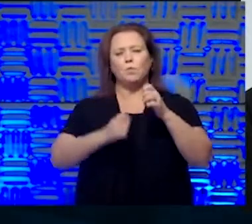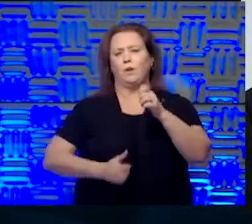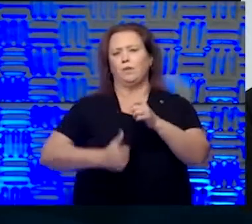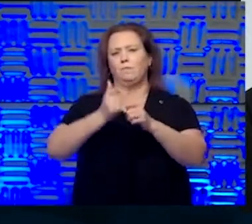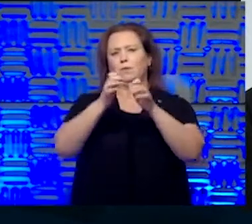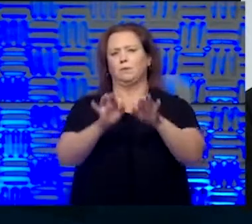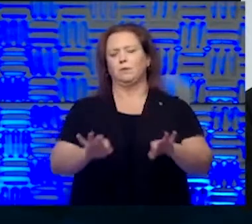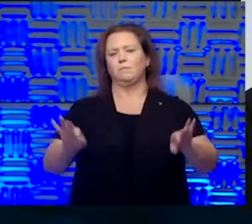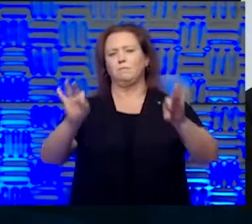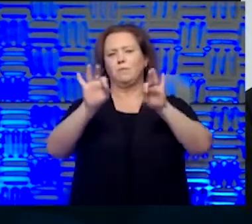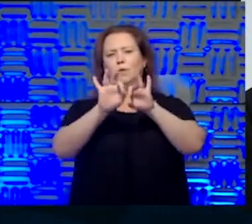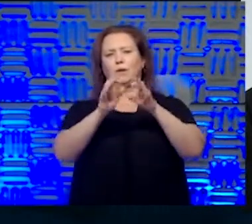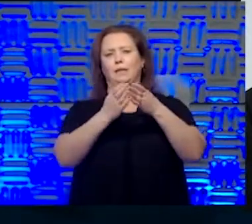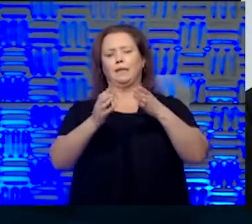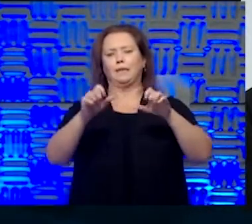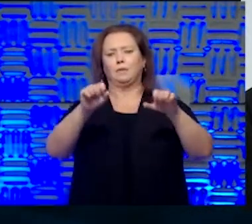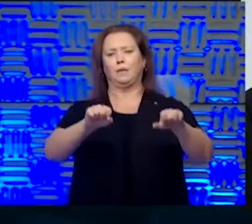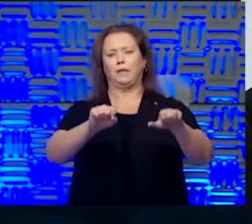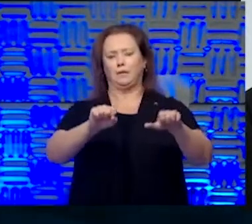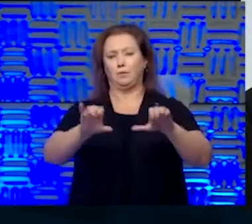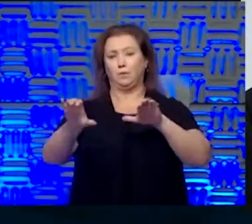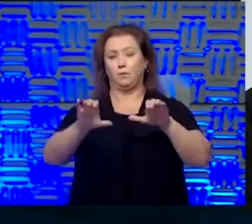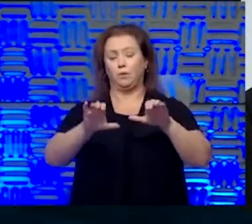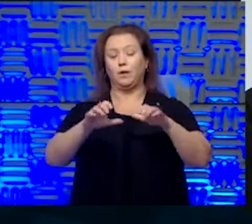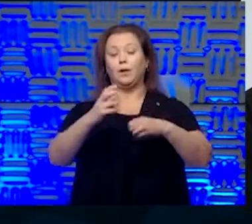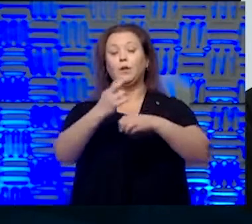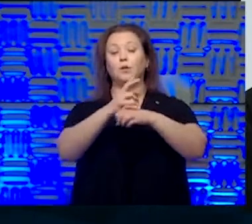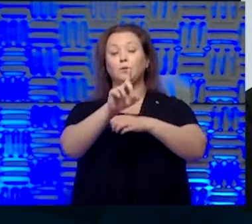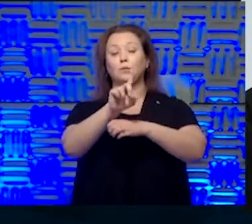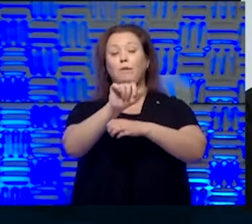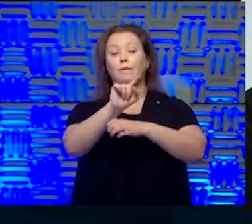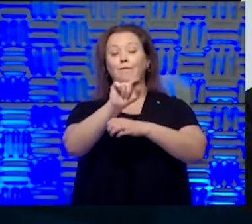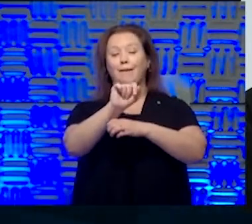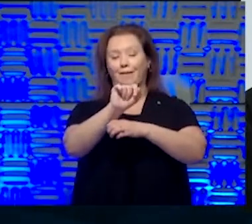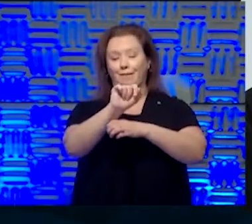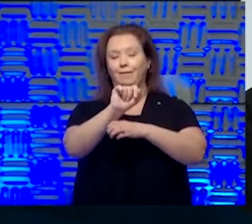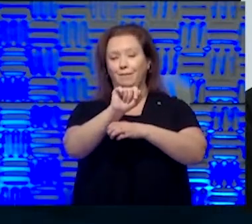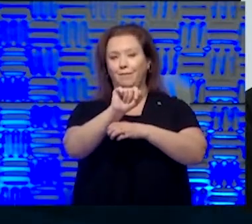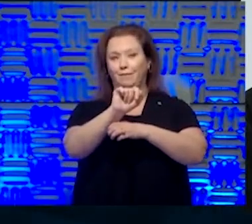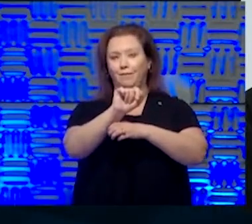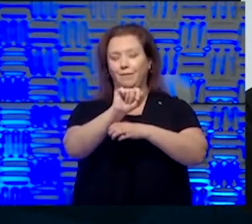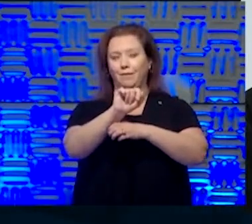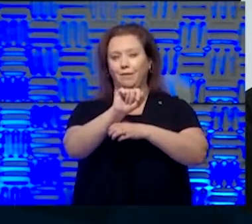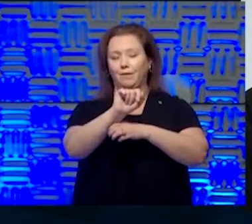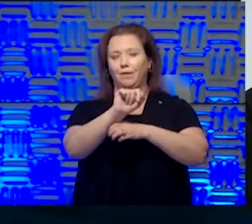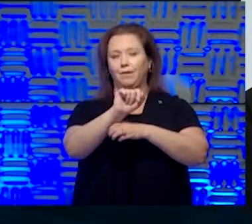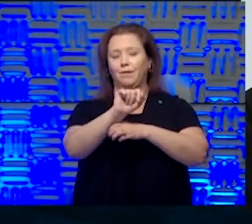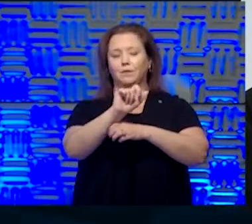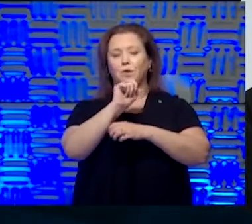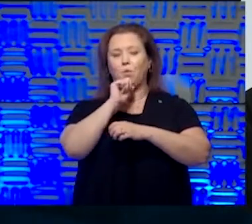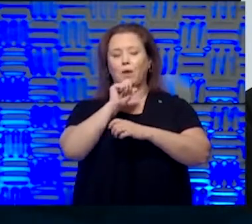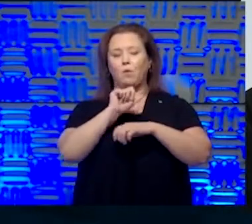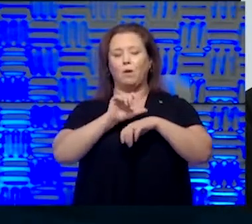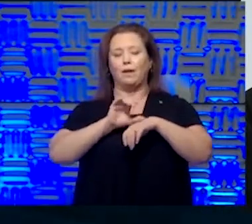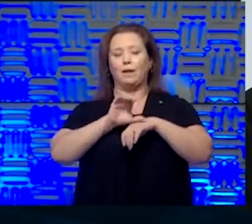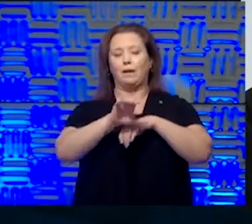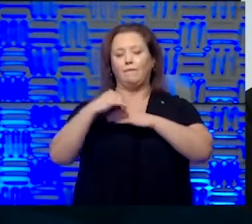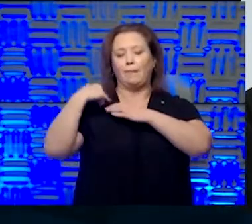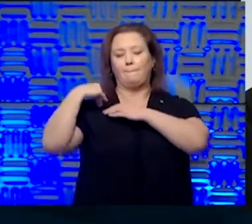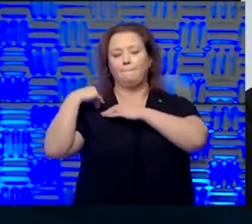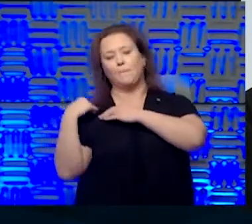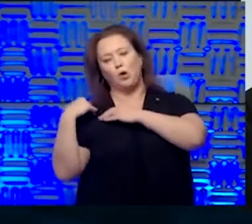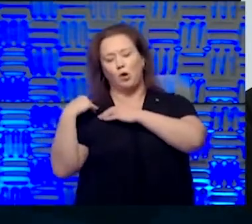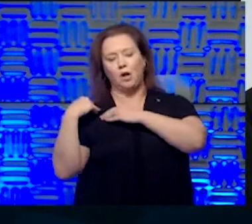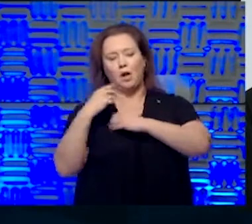do is definitely use our data and use it wisely. So as not to put the burden on our patients to fix